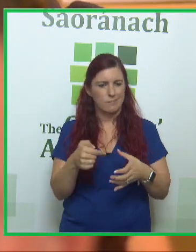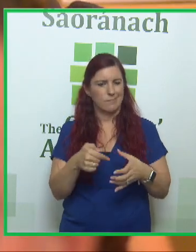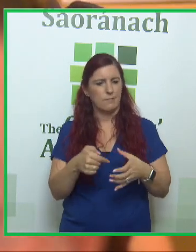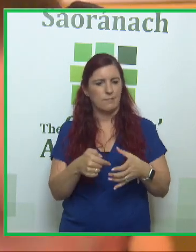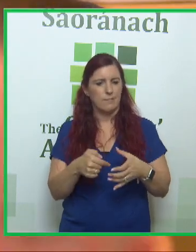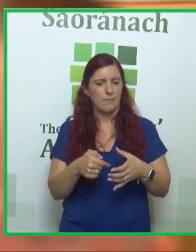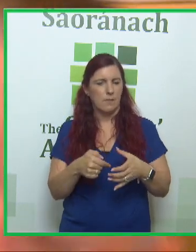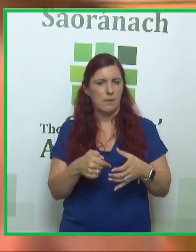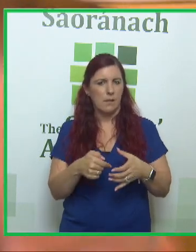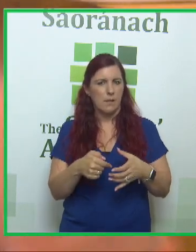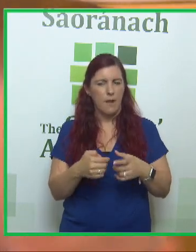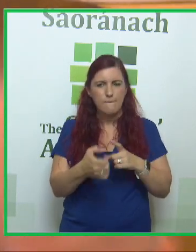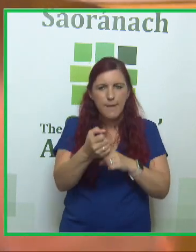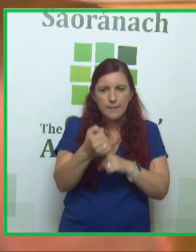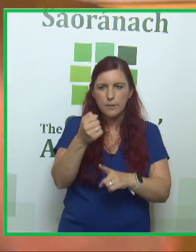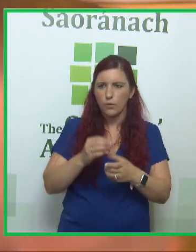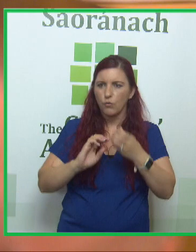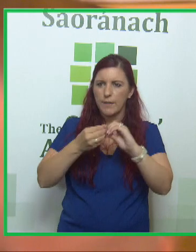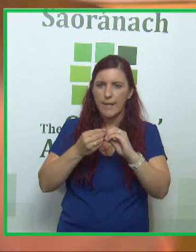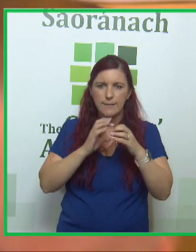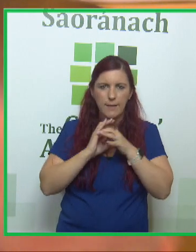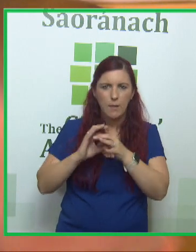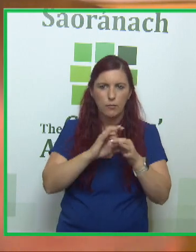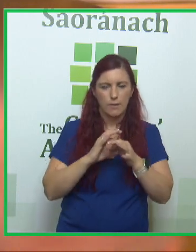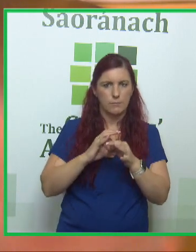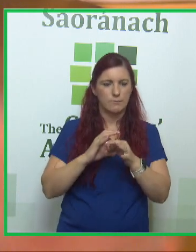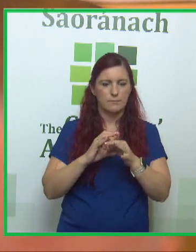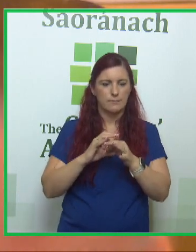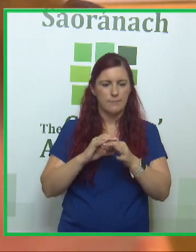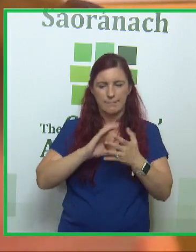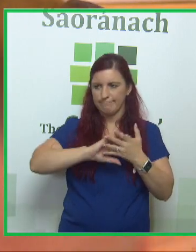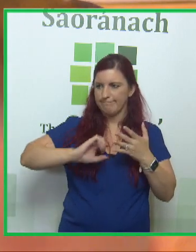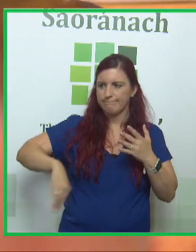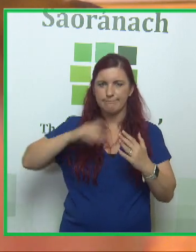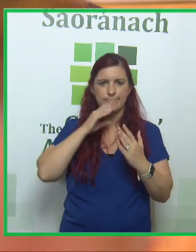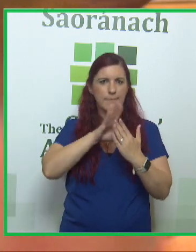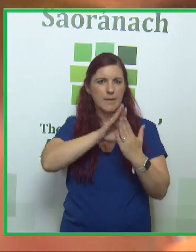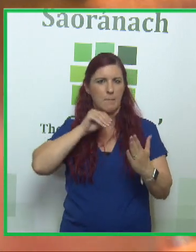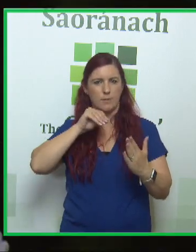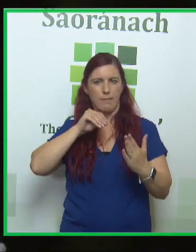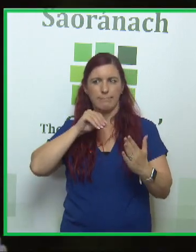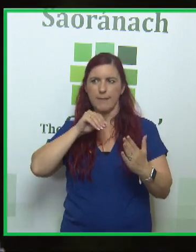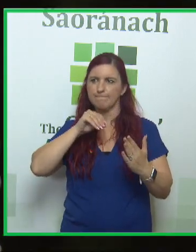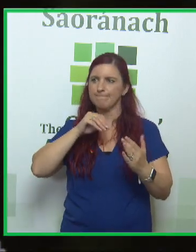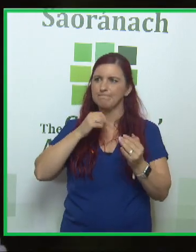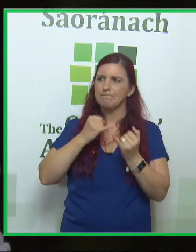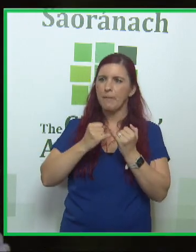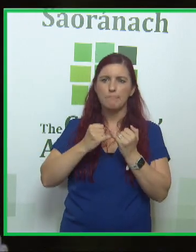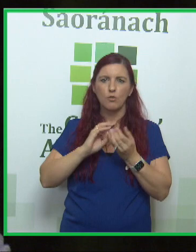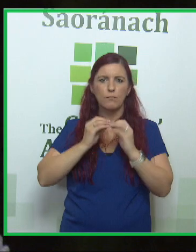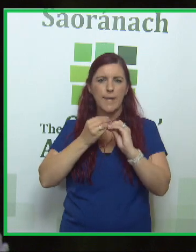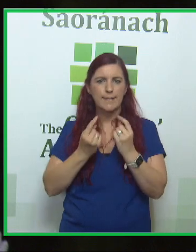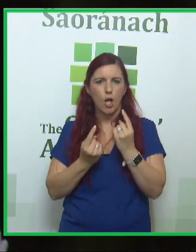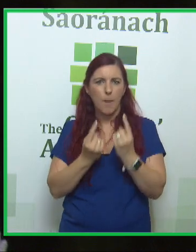Effective and creative collaboration is profoundly eroded by a model that pits organisations against each other in